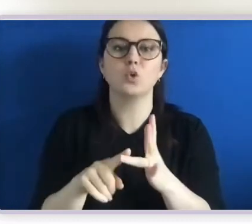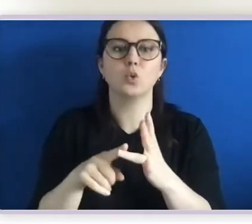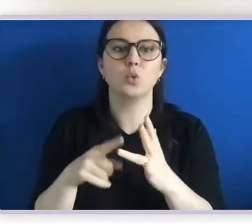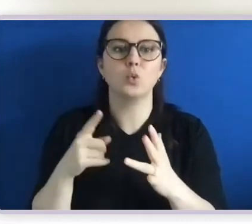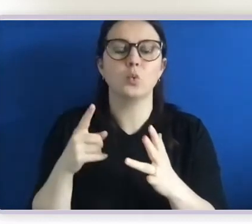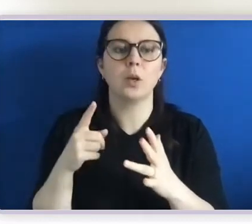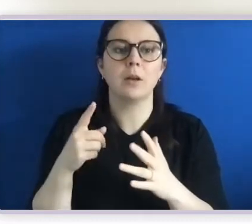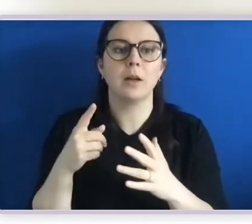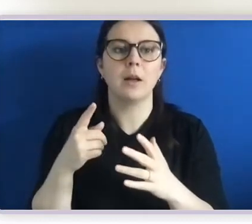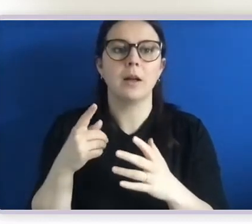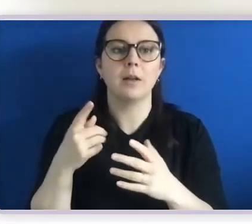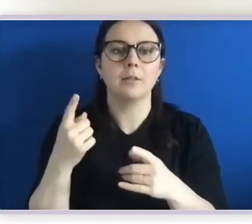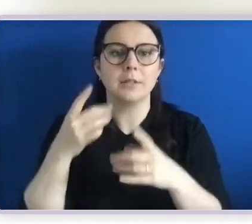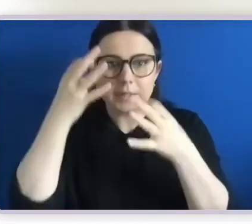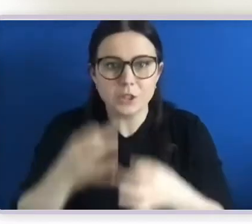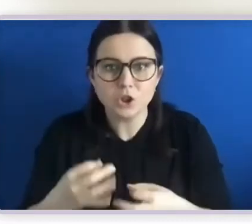self-determination and decision-making.